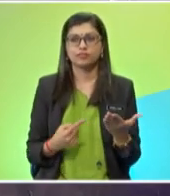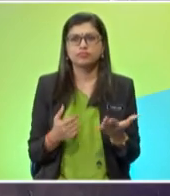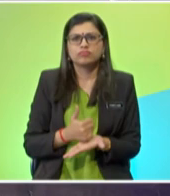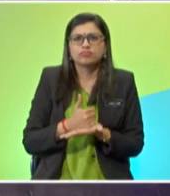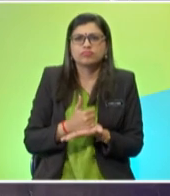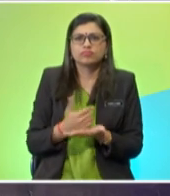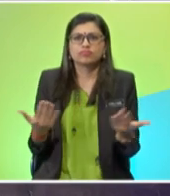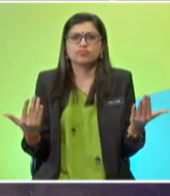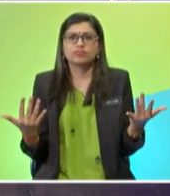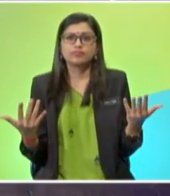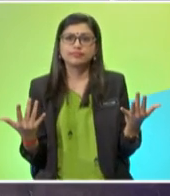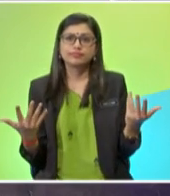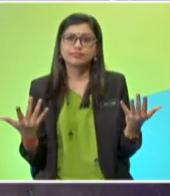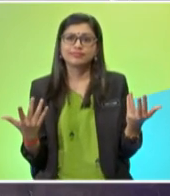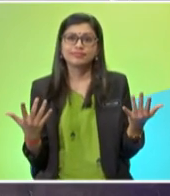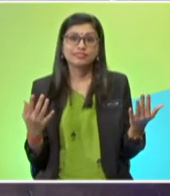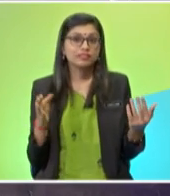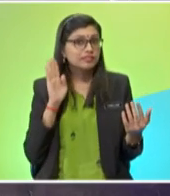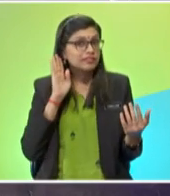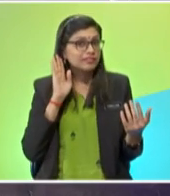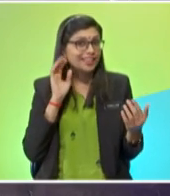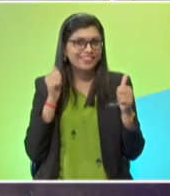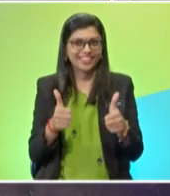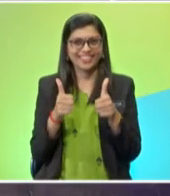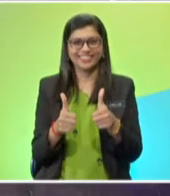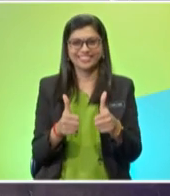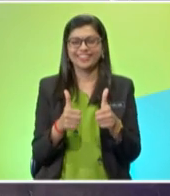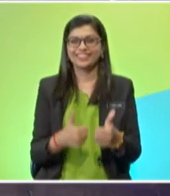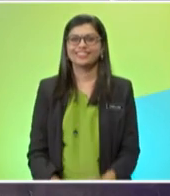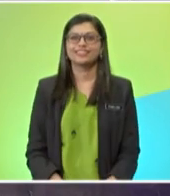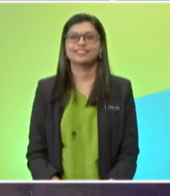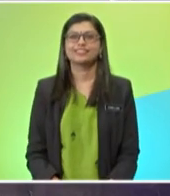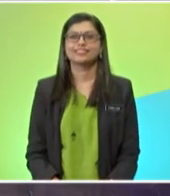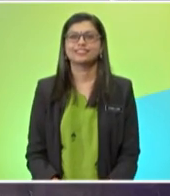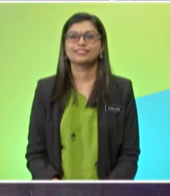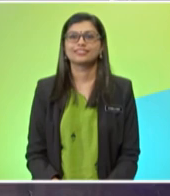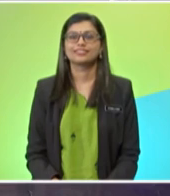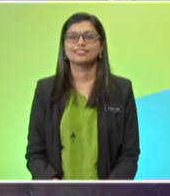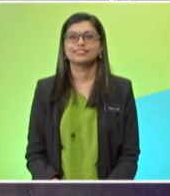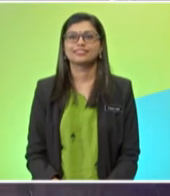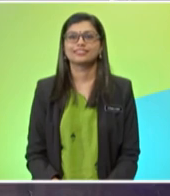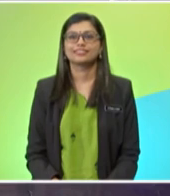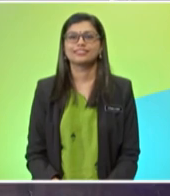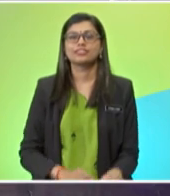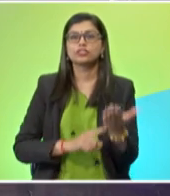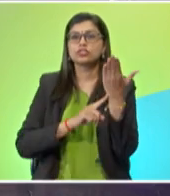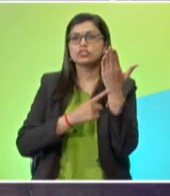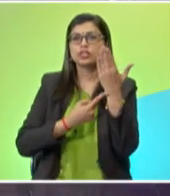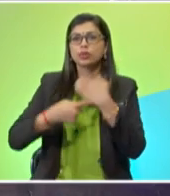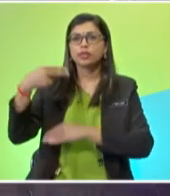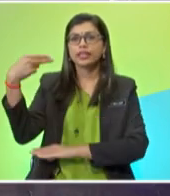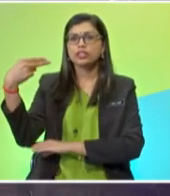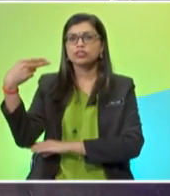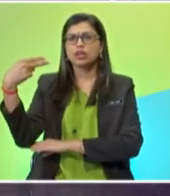here. People's at home. I think it's, let's recall. It starts with a H. Is